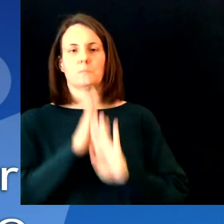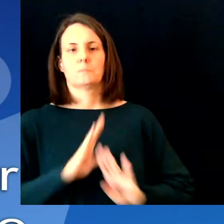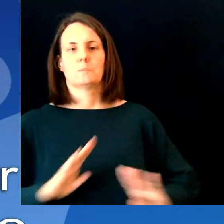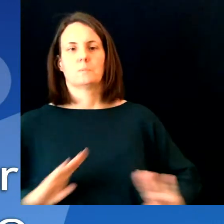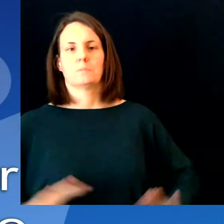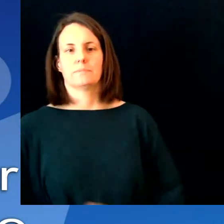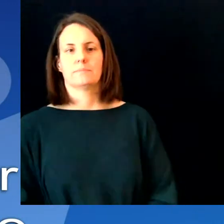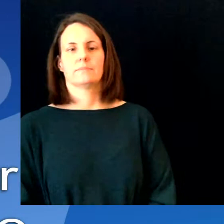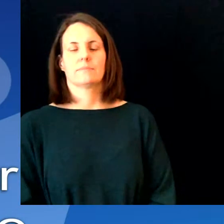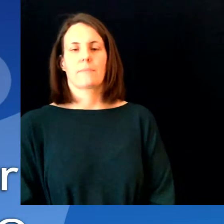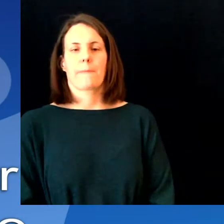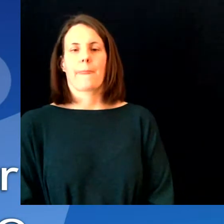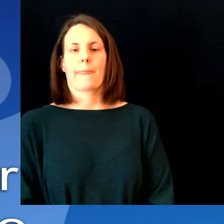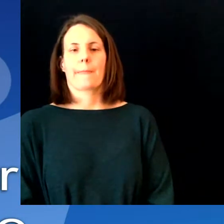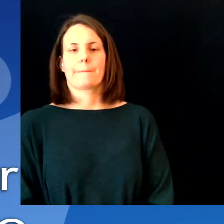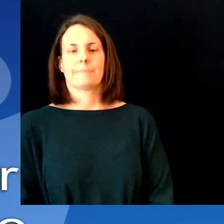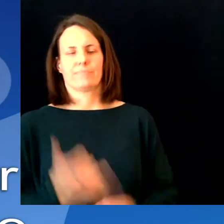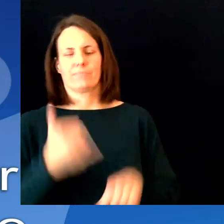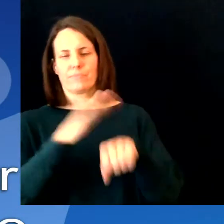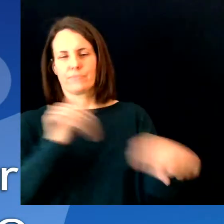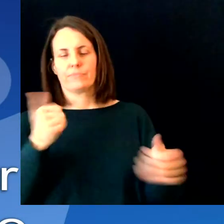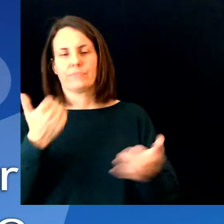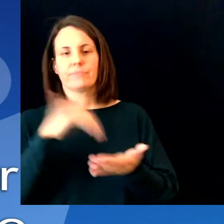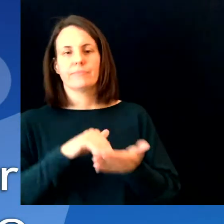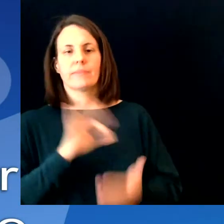Fox 11?